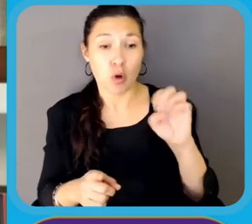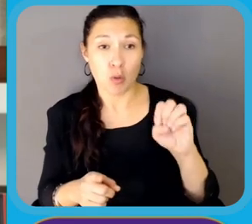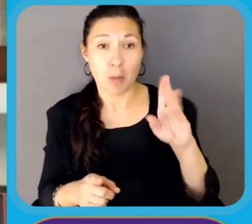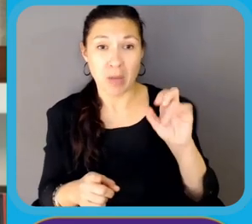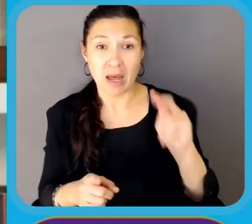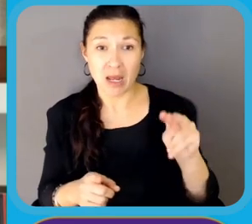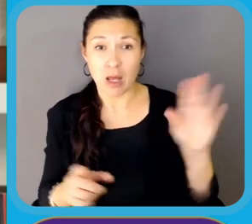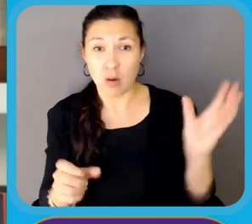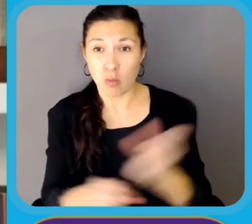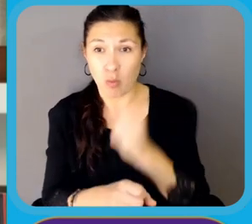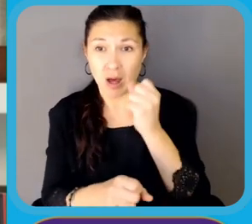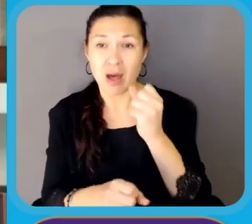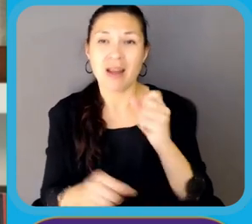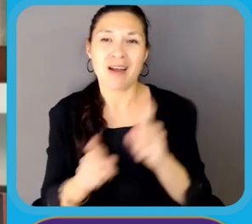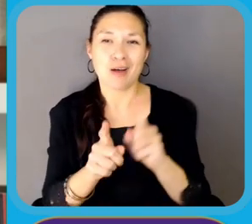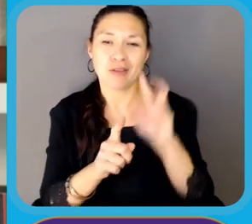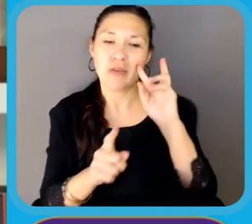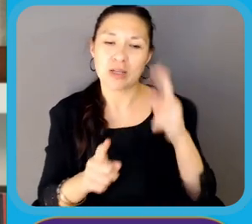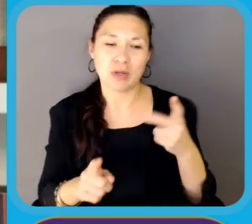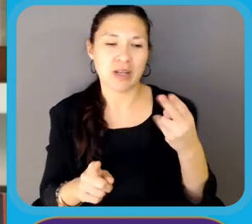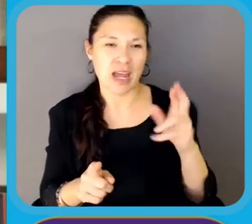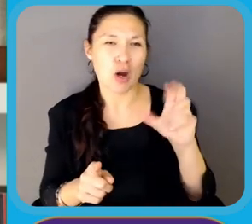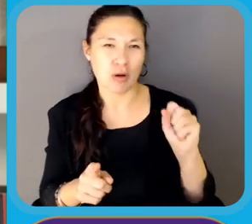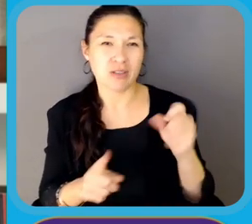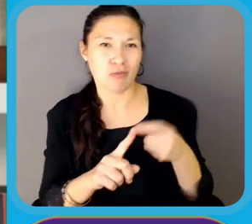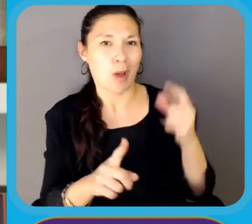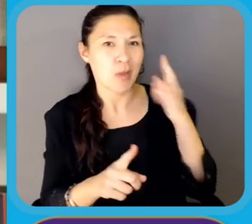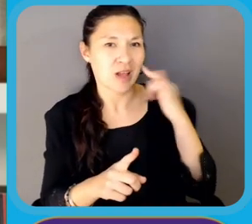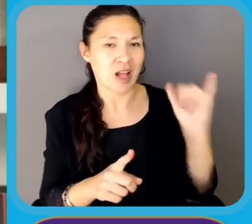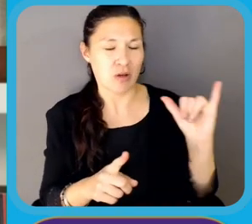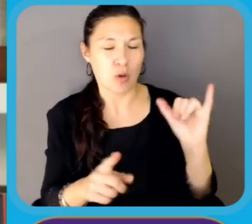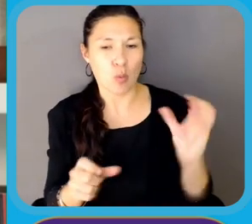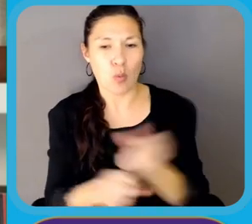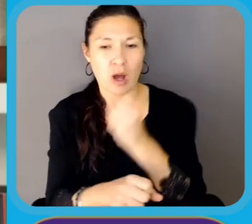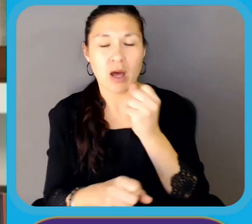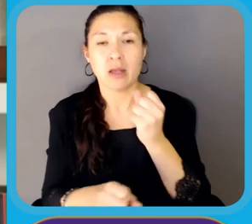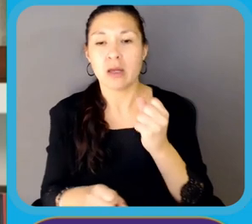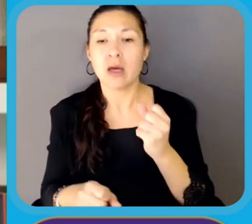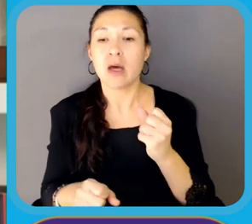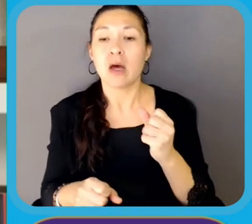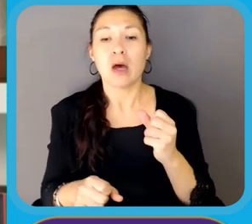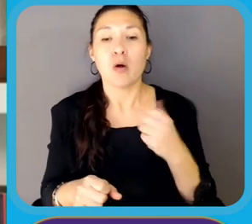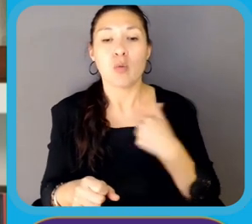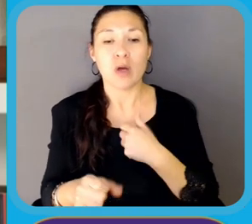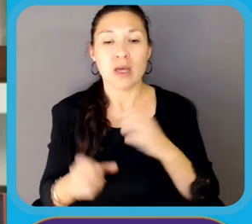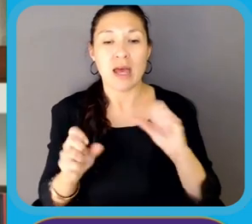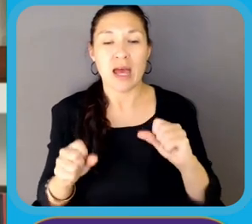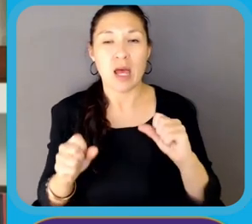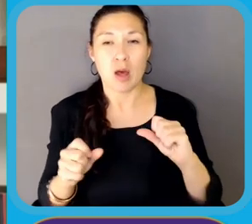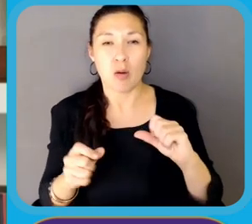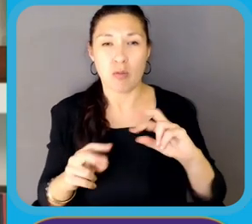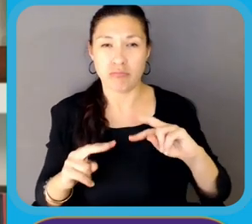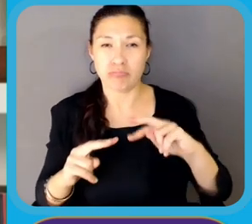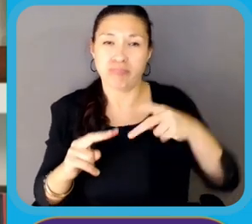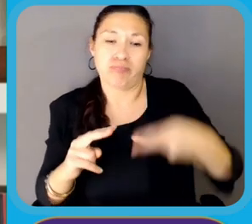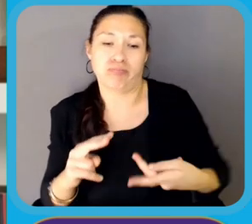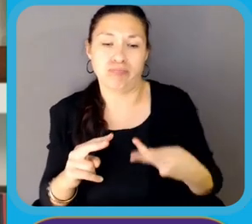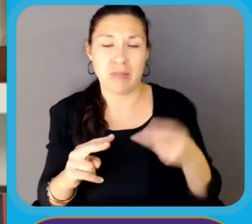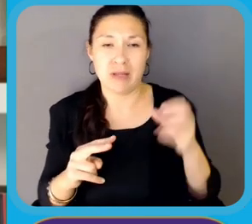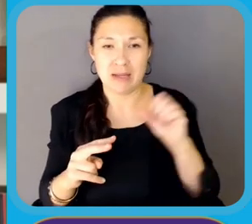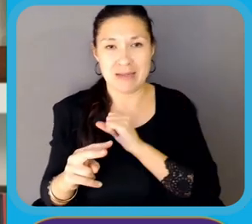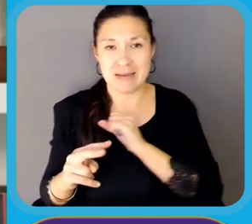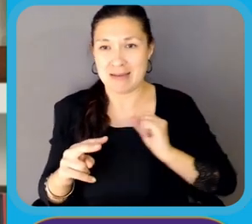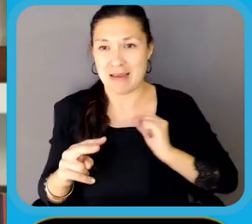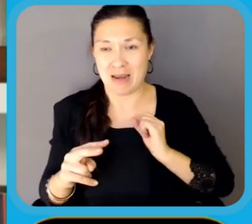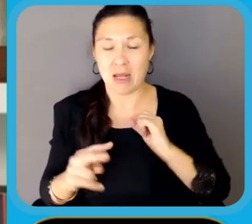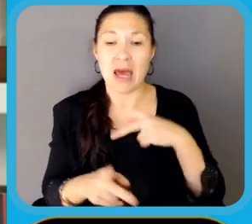Kamala Harris, we also flipped the Senate and kept our House majority. We did that through years of building